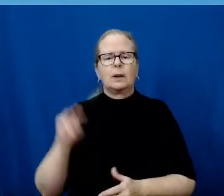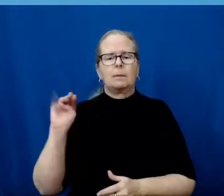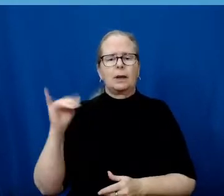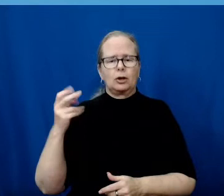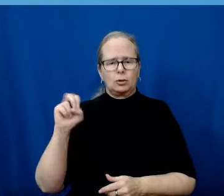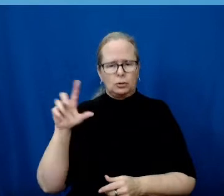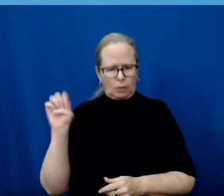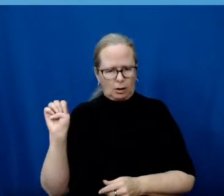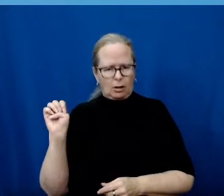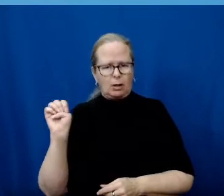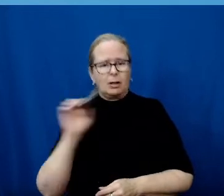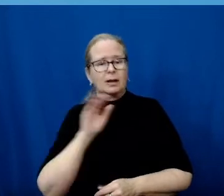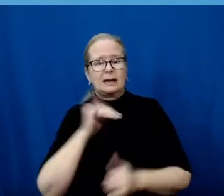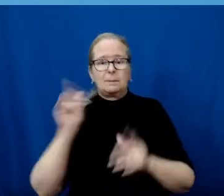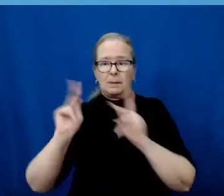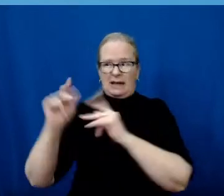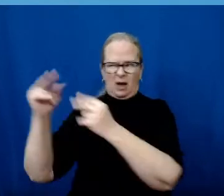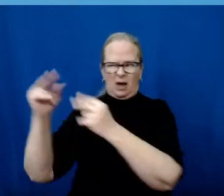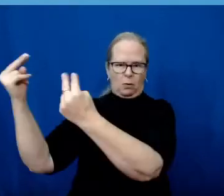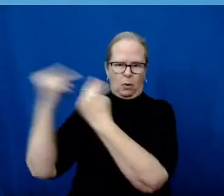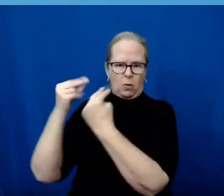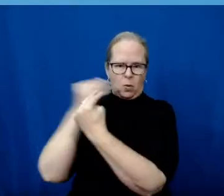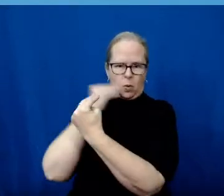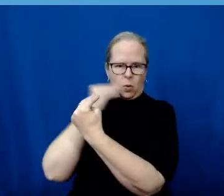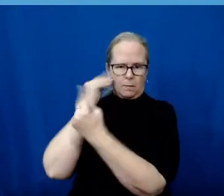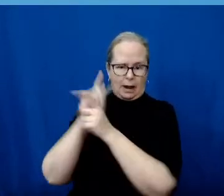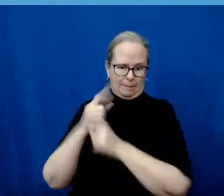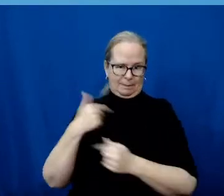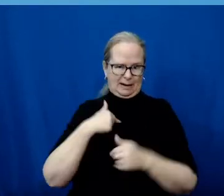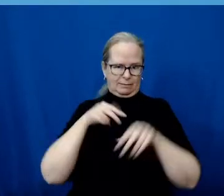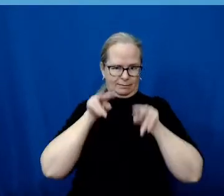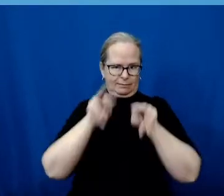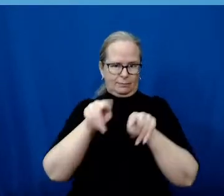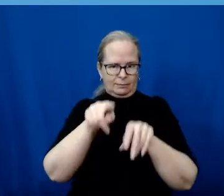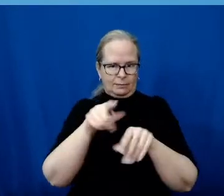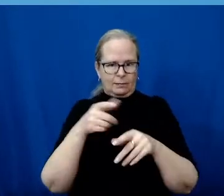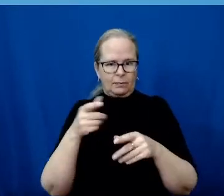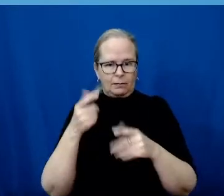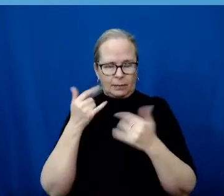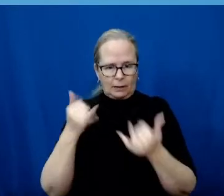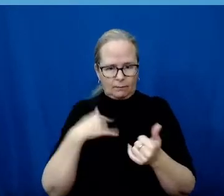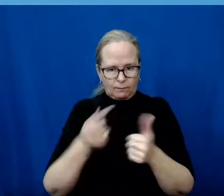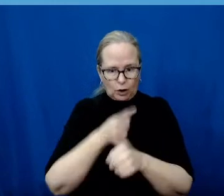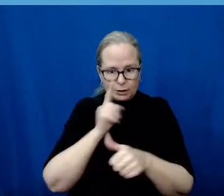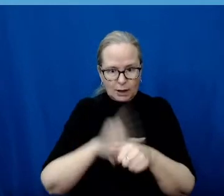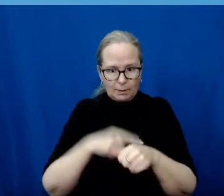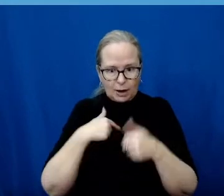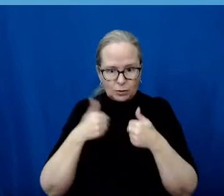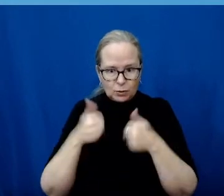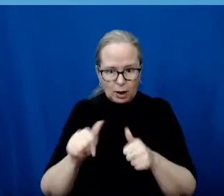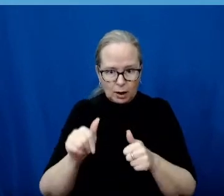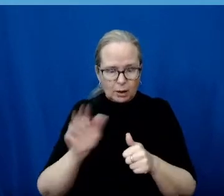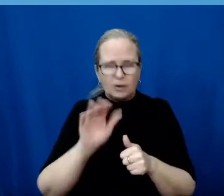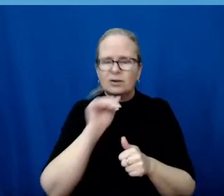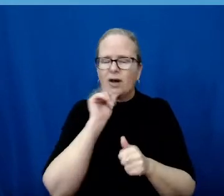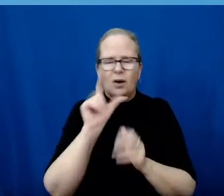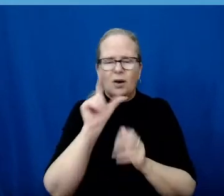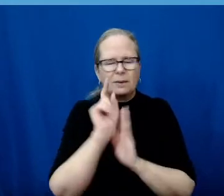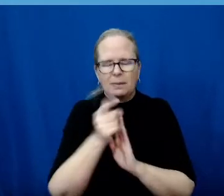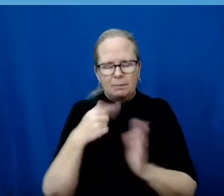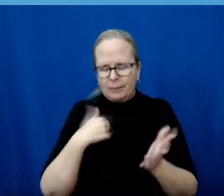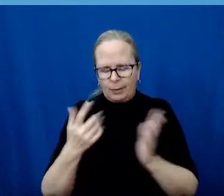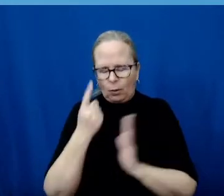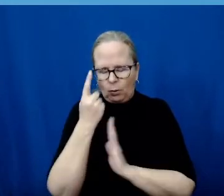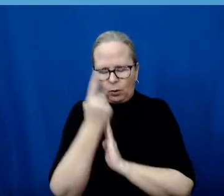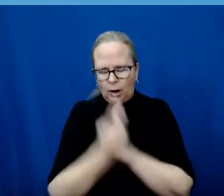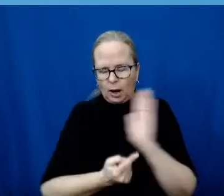attempt that I made at building one was not a 20-minute adventure. It was not an hour-long adventure. It was probably